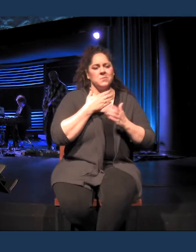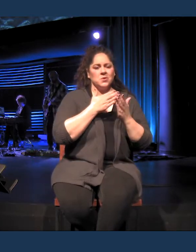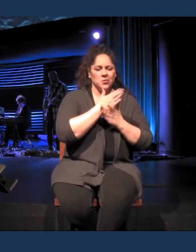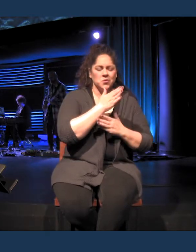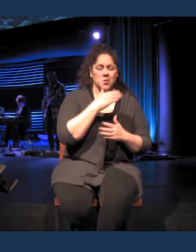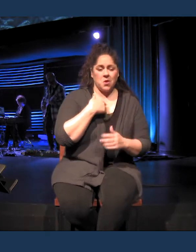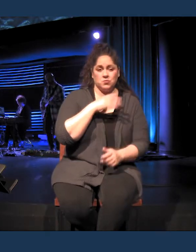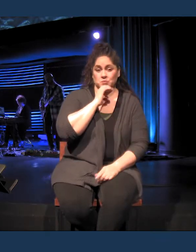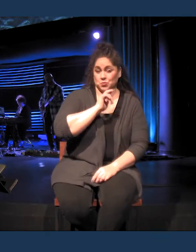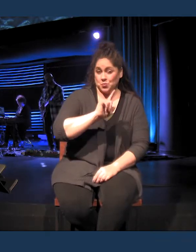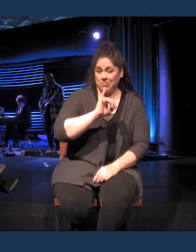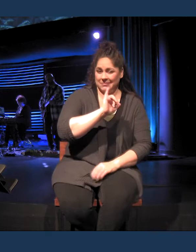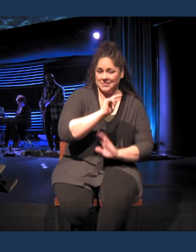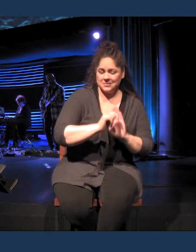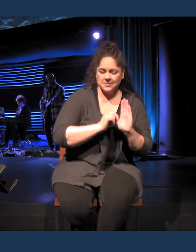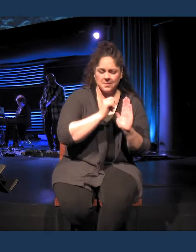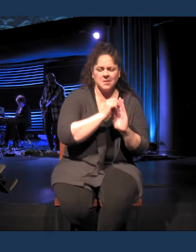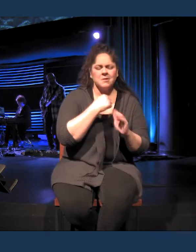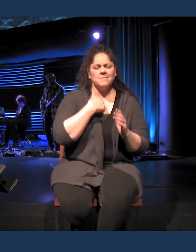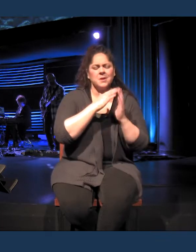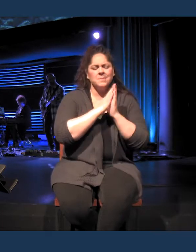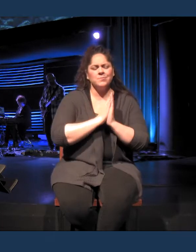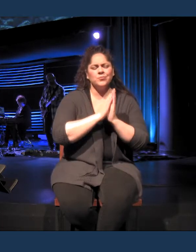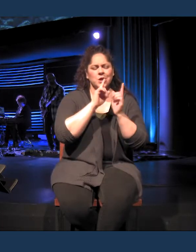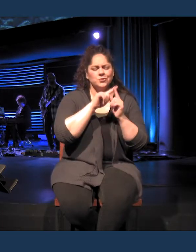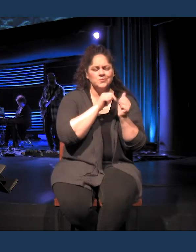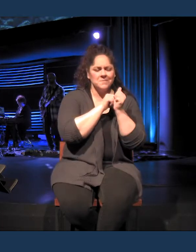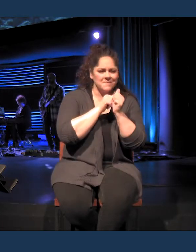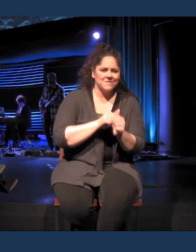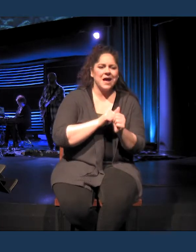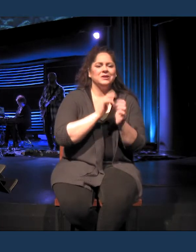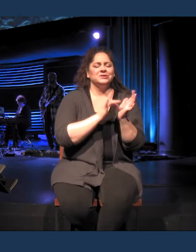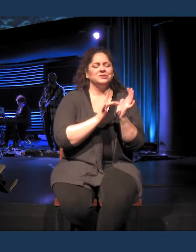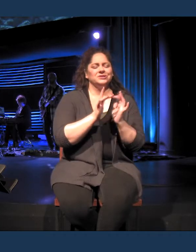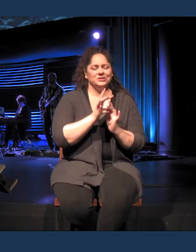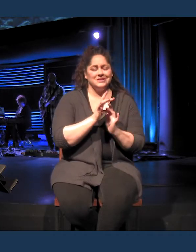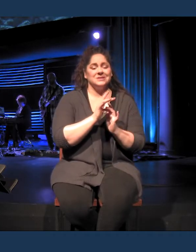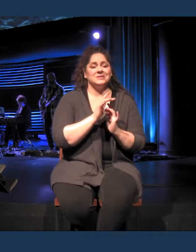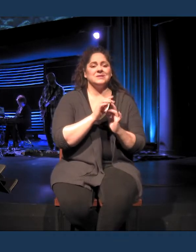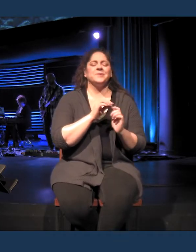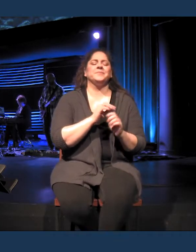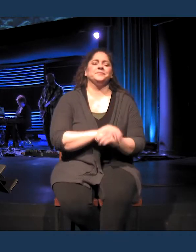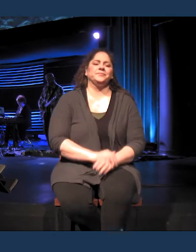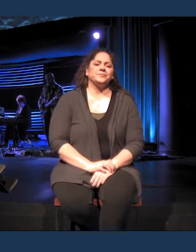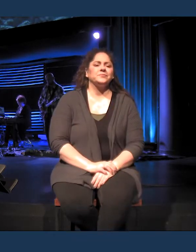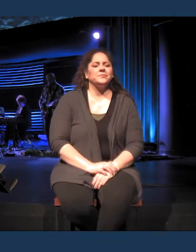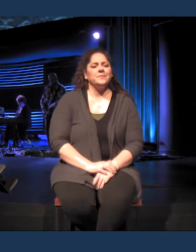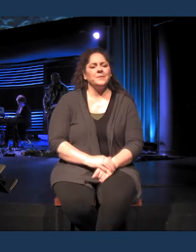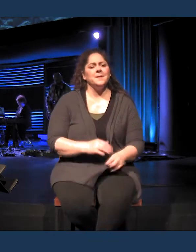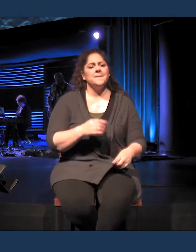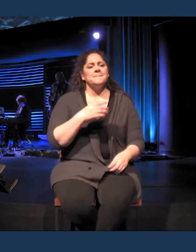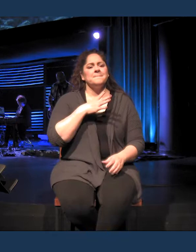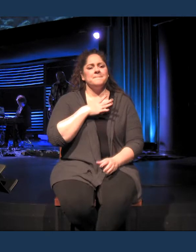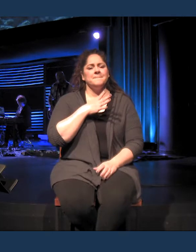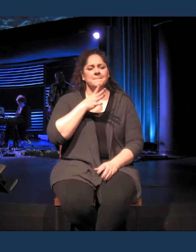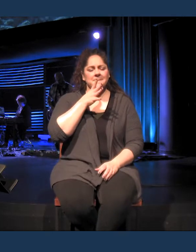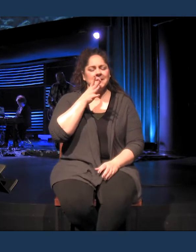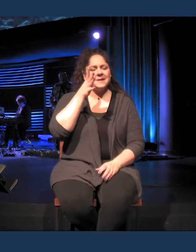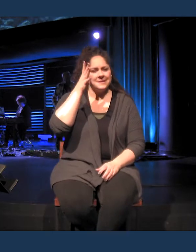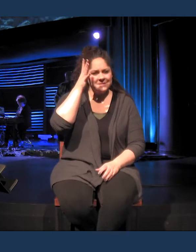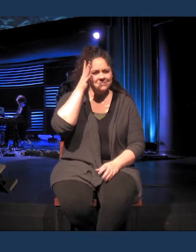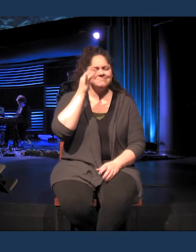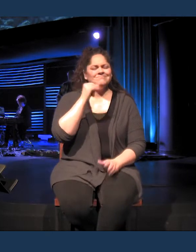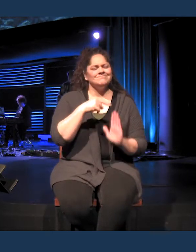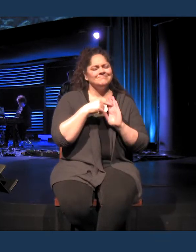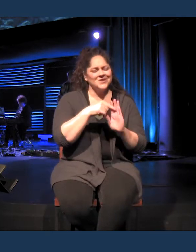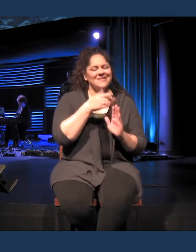at 21 years old, I prayed the prayer to follow Jesus at a young age, and my parents planted the seed in me that God was